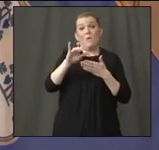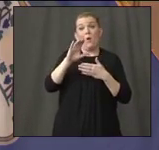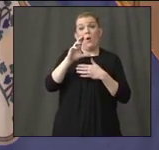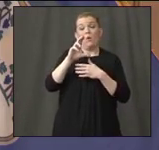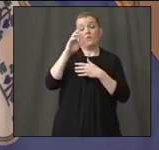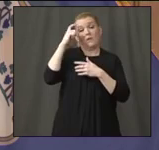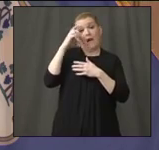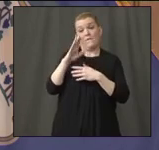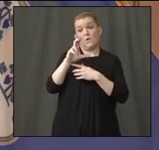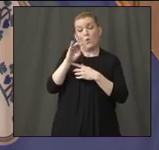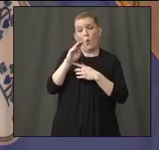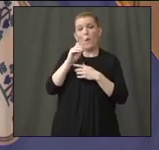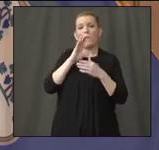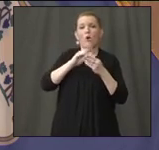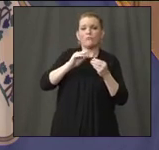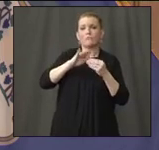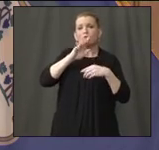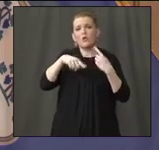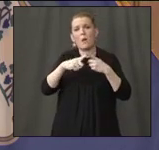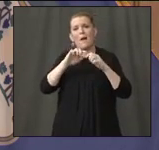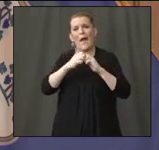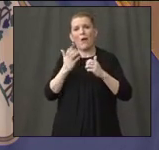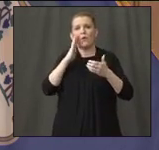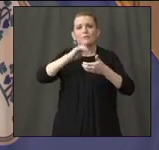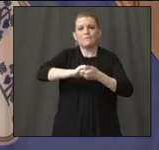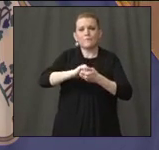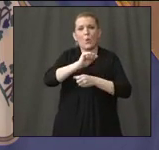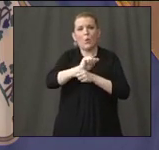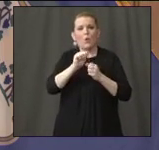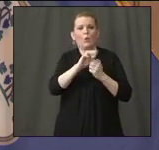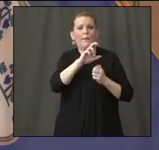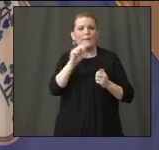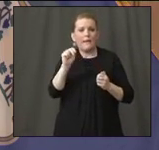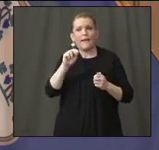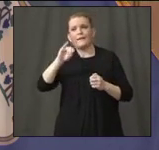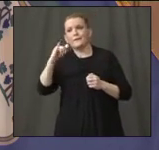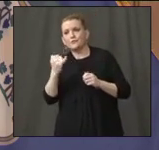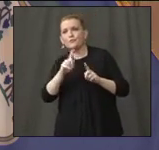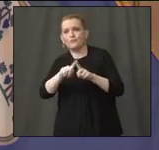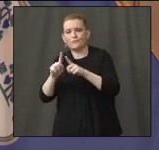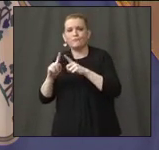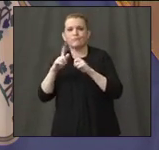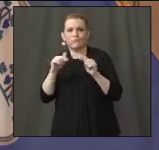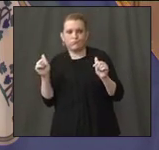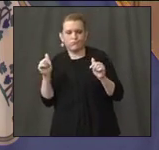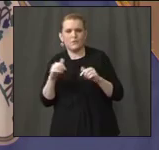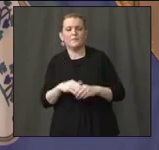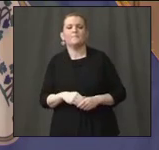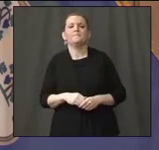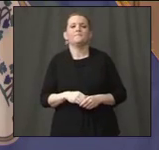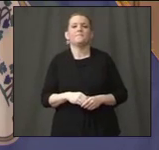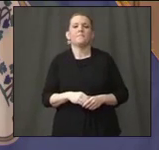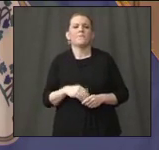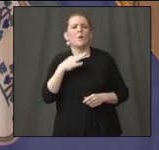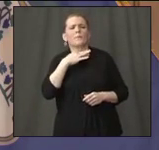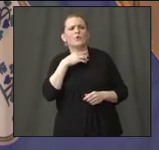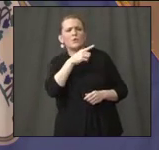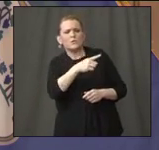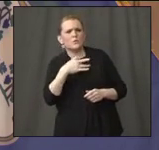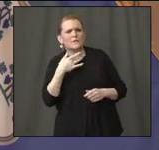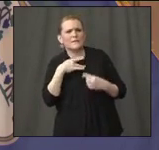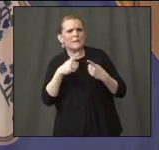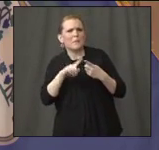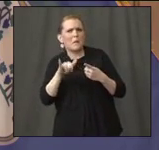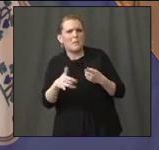that. Contact tracing, as you know, it goes back many, many years. It's a way, they're doing it in New Haven right now with